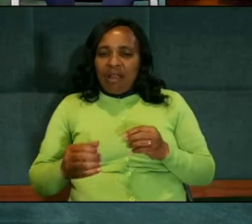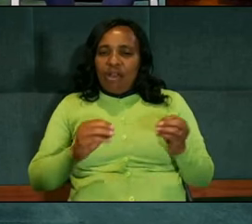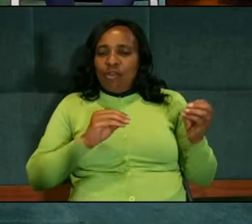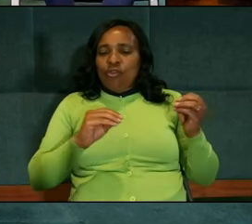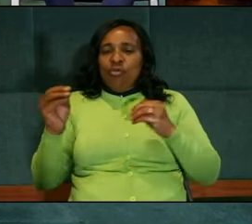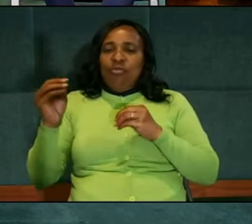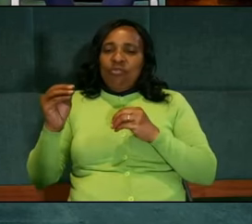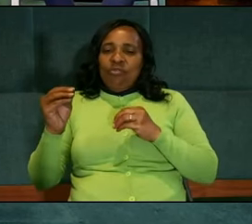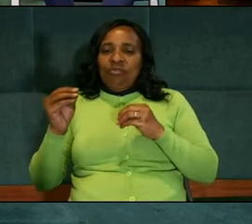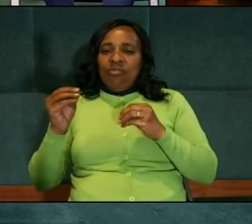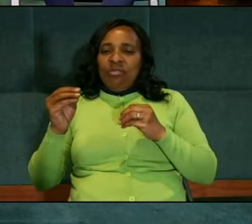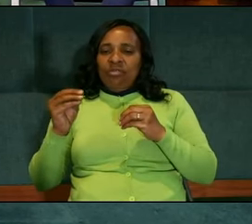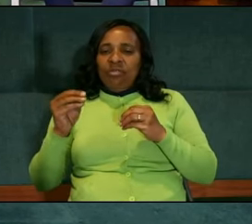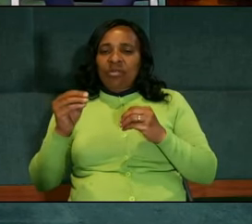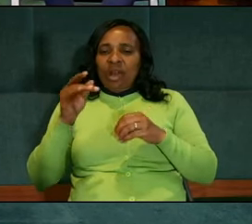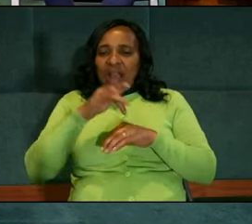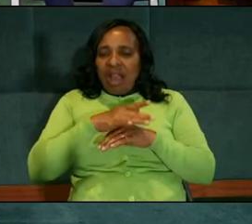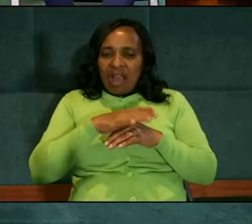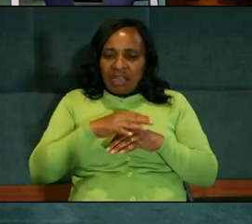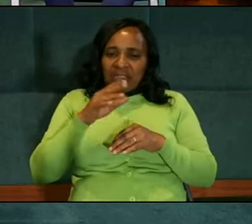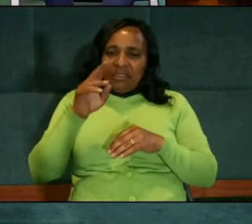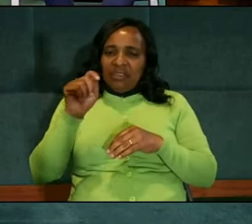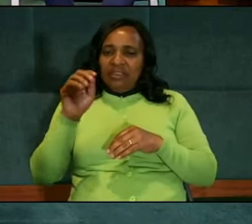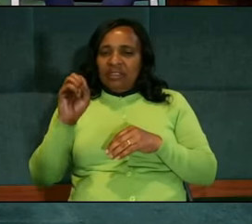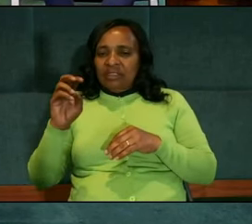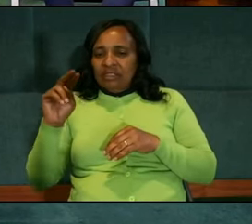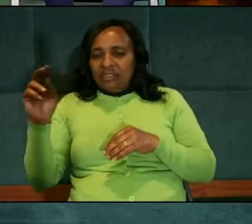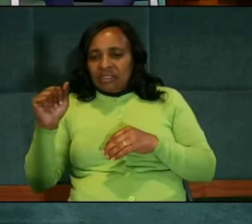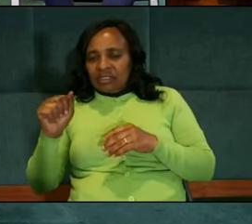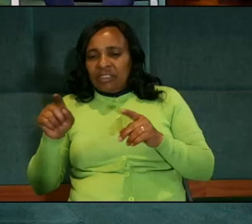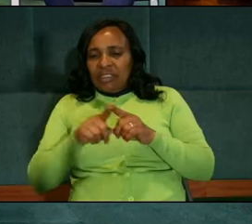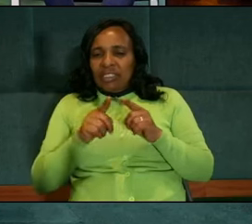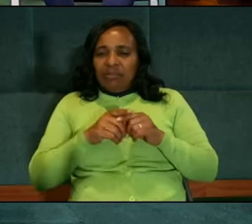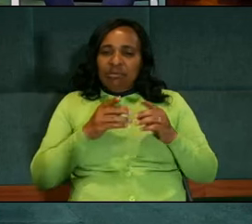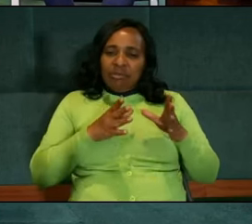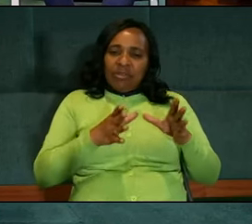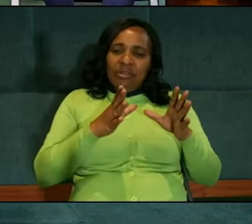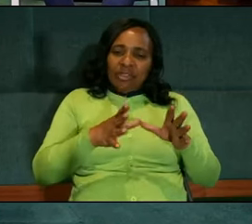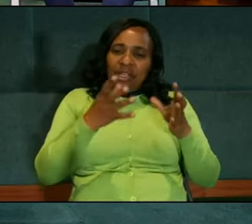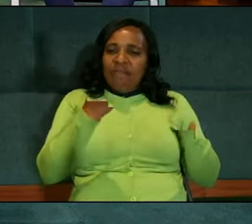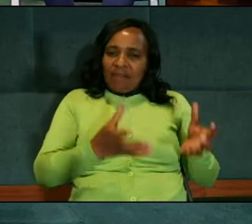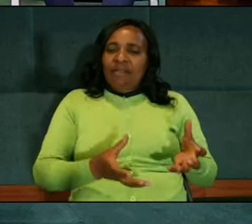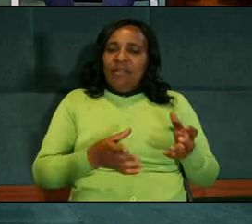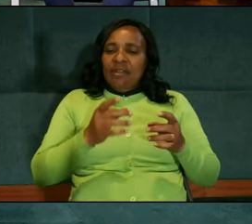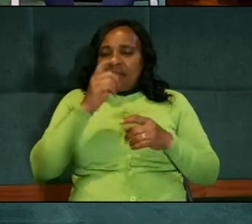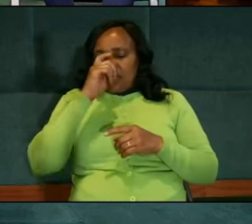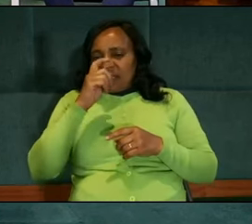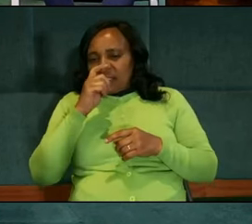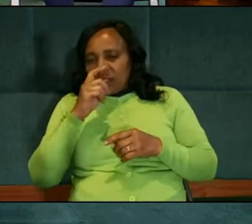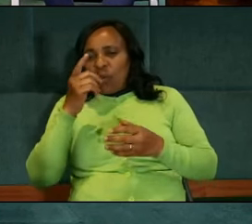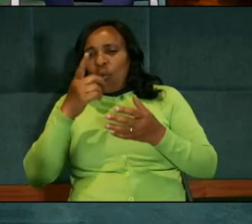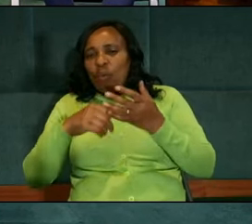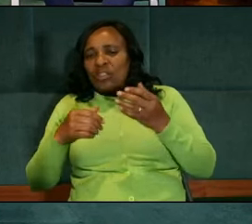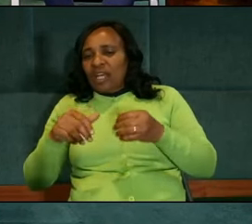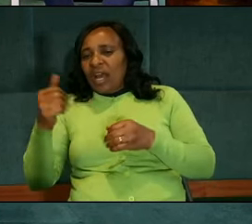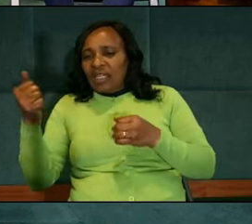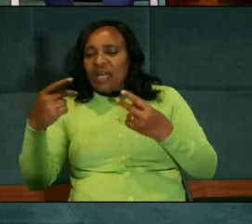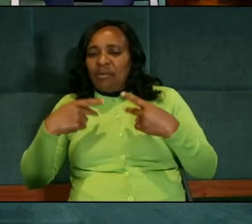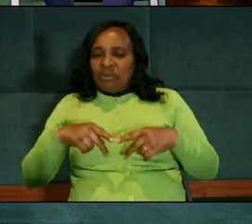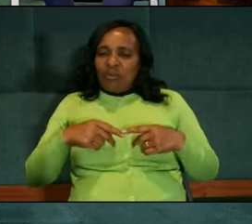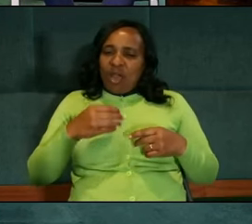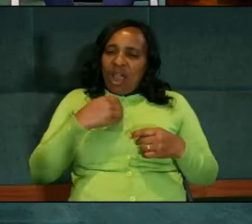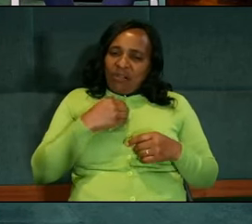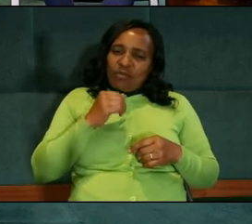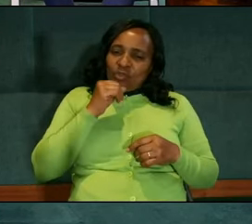and let's say when you early teen stages mm-hmm. and peer pressure is really heavy and you're jealous of what other kids have and what you don't have.